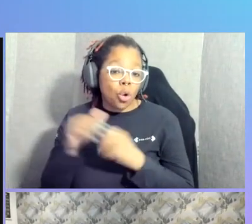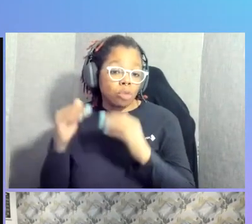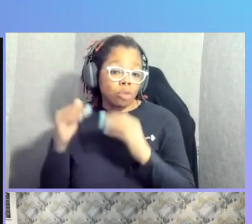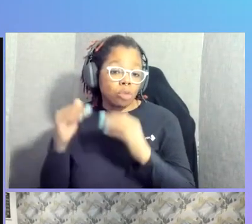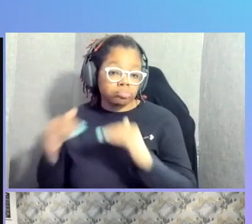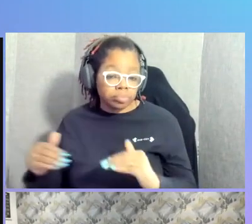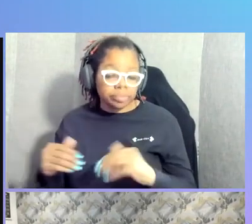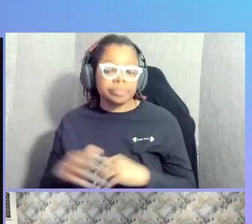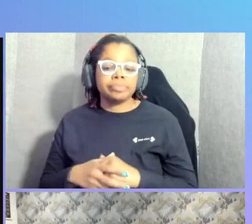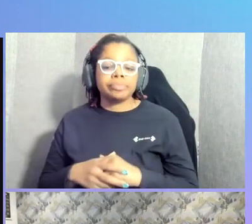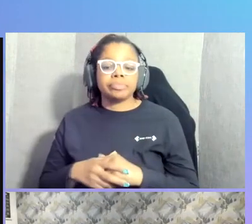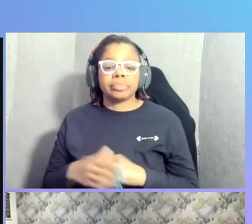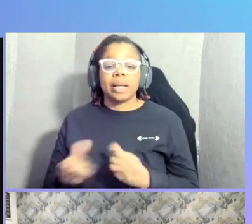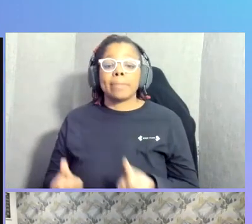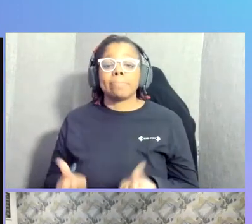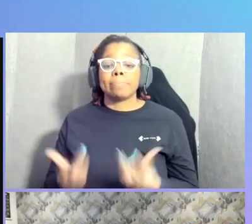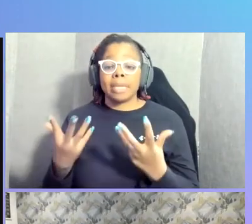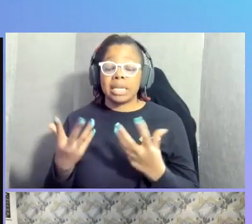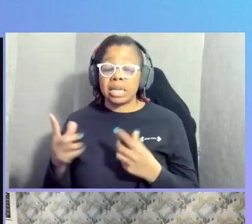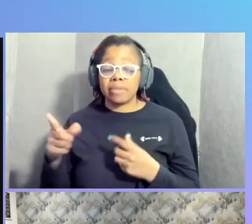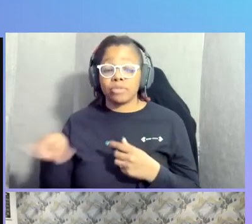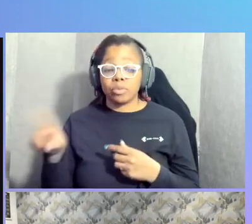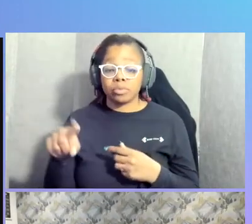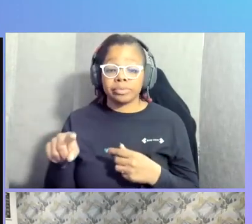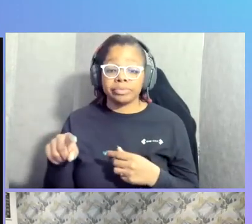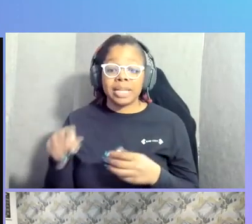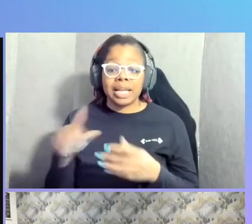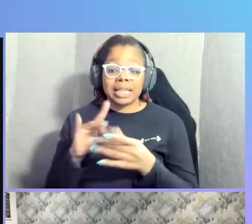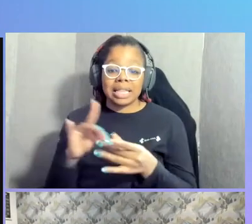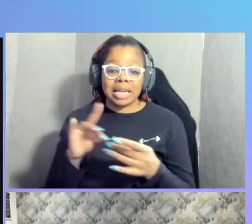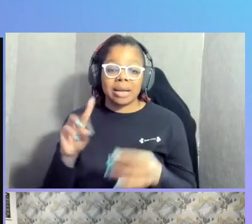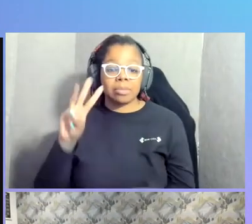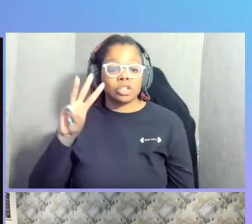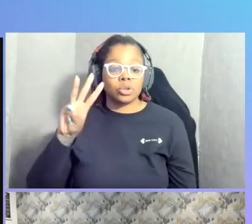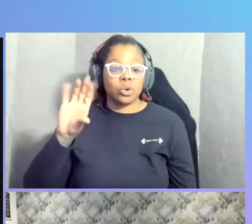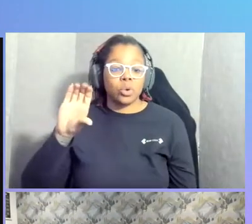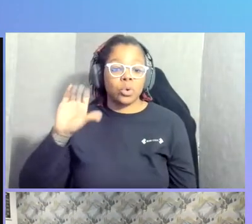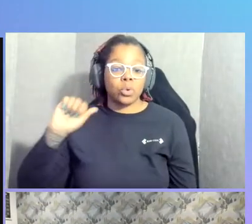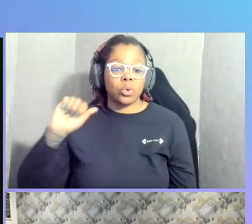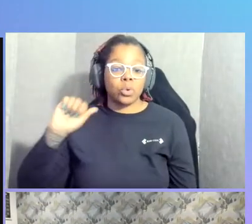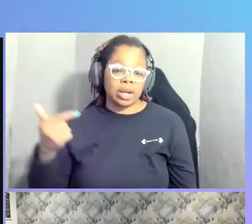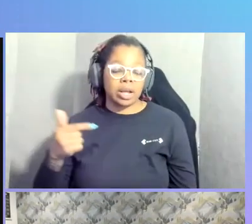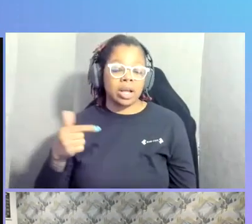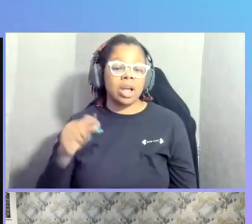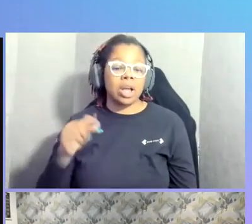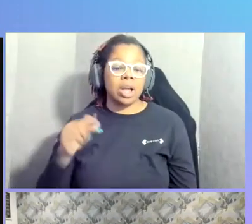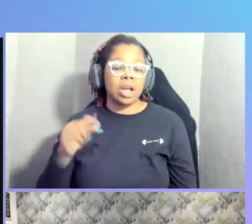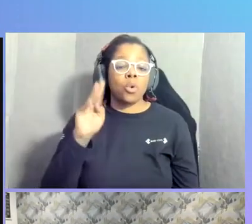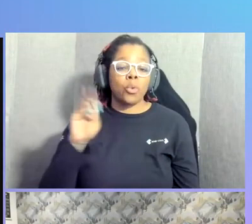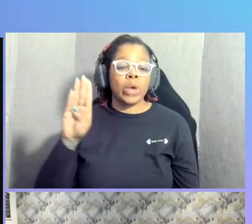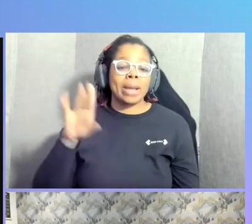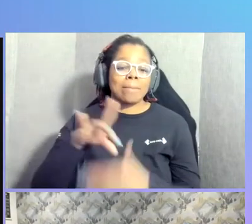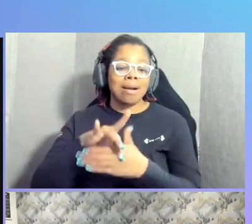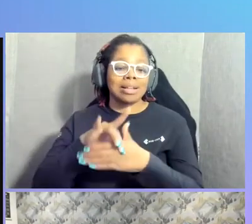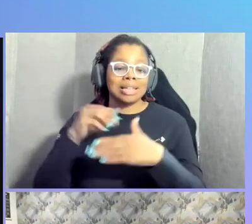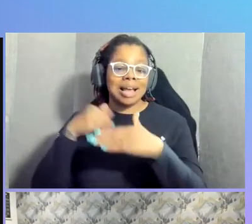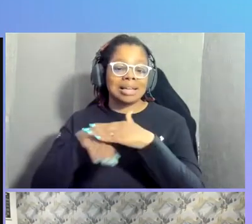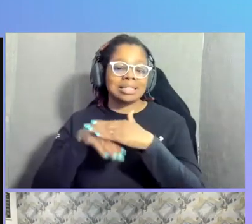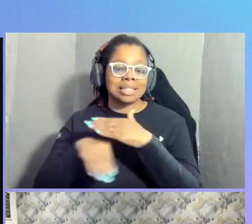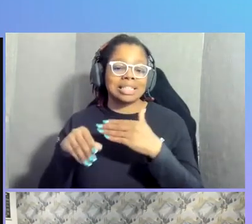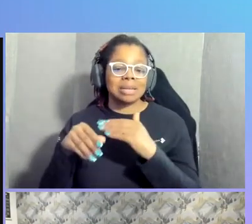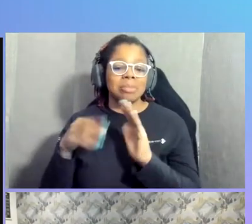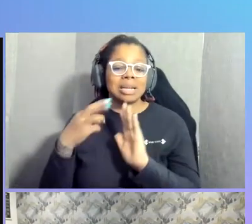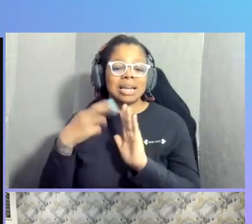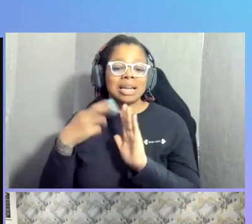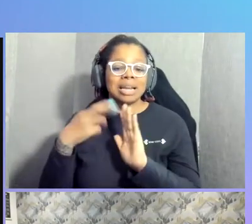of those regulations, they mention WCAG, the Web Content Accessibility Guidelines. In